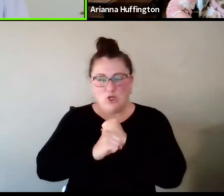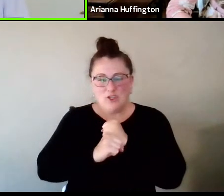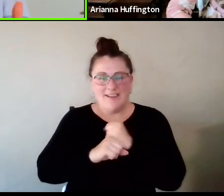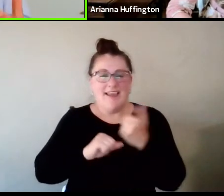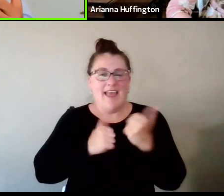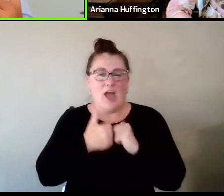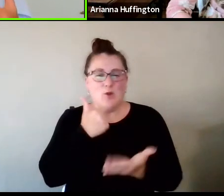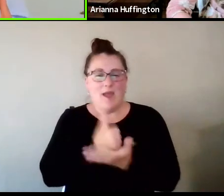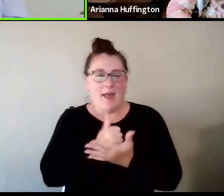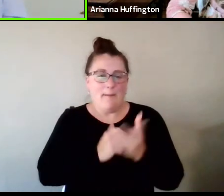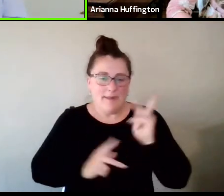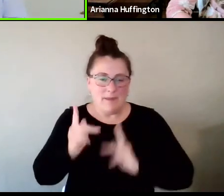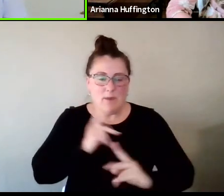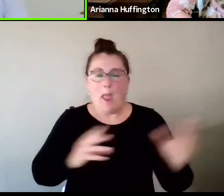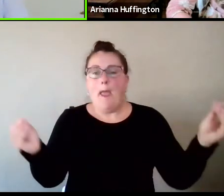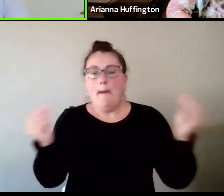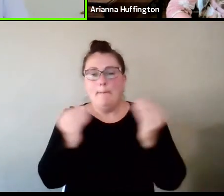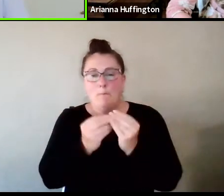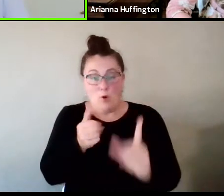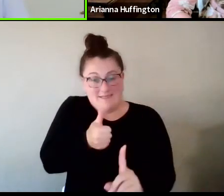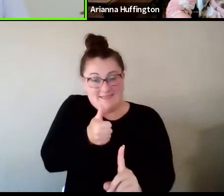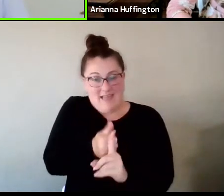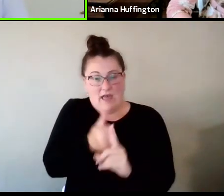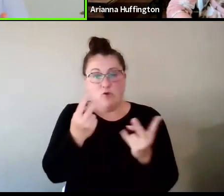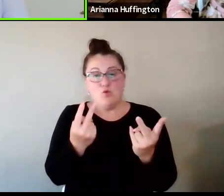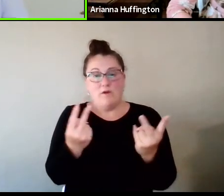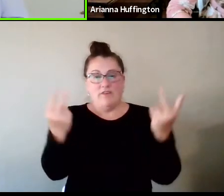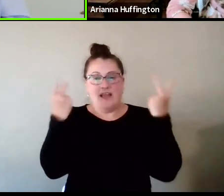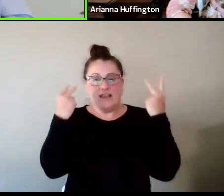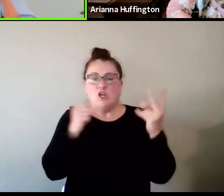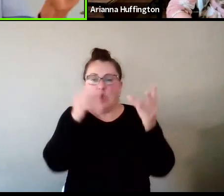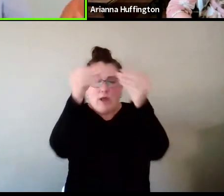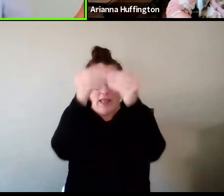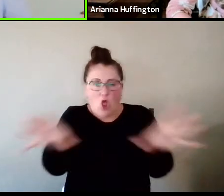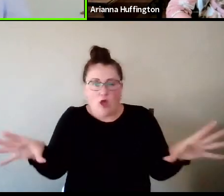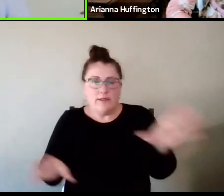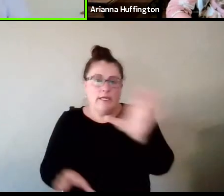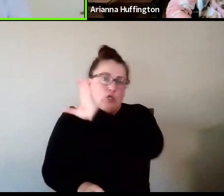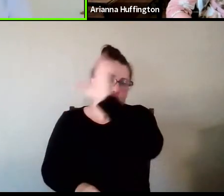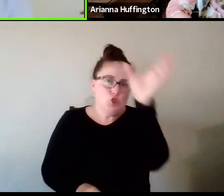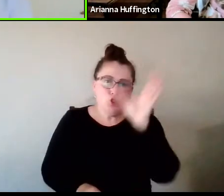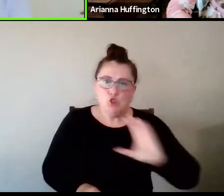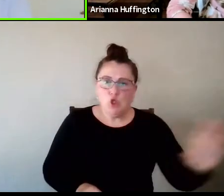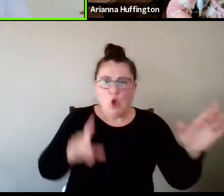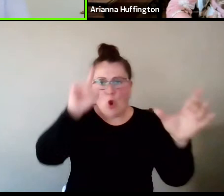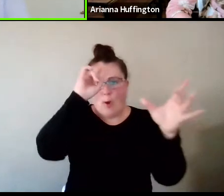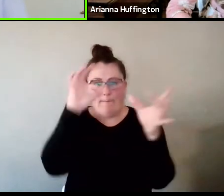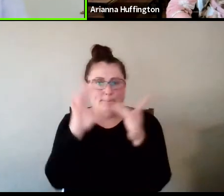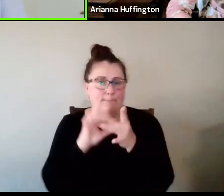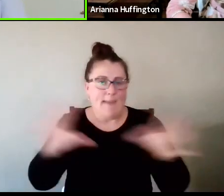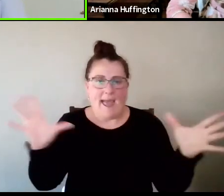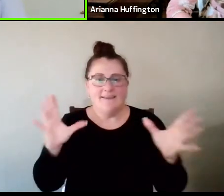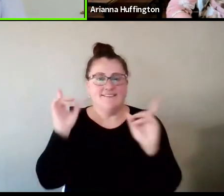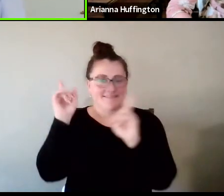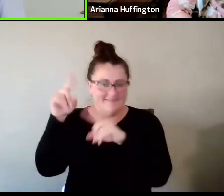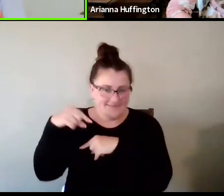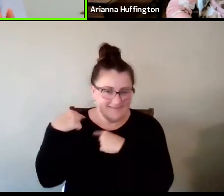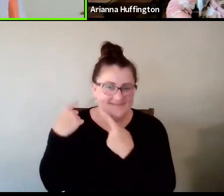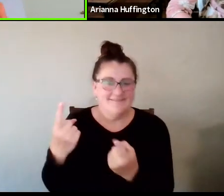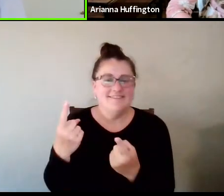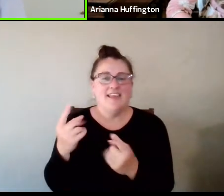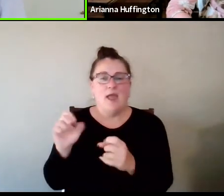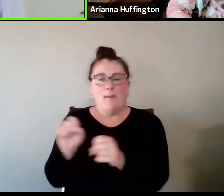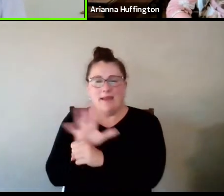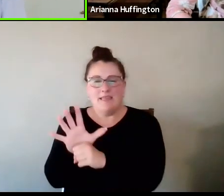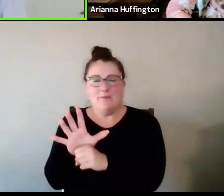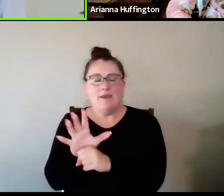people be more self-reflective and don't get lost in the Zoom madness that we've been in, so that, you know, we can be